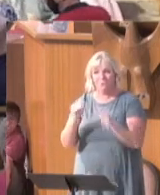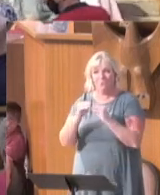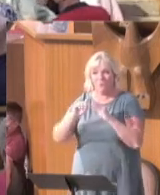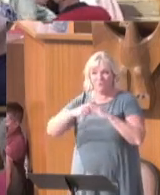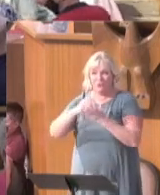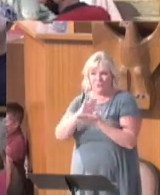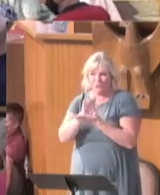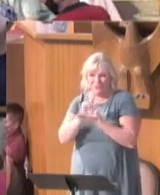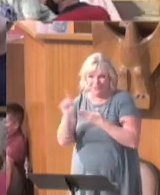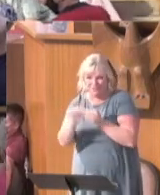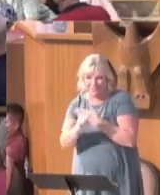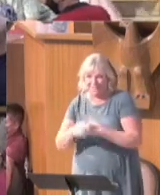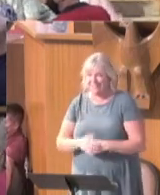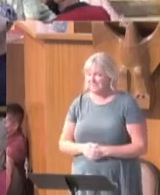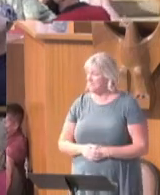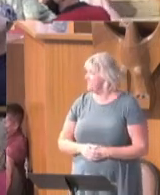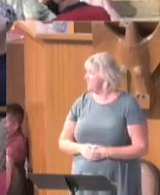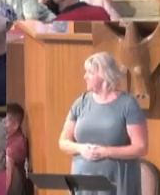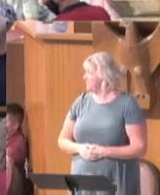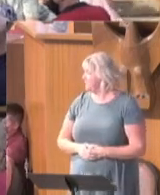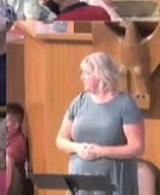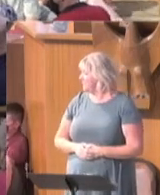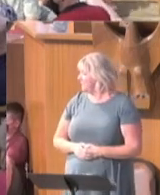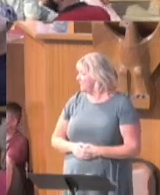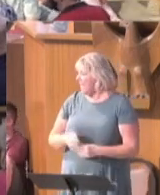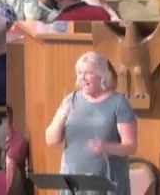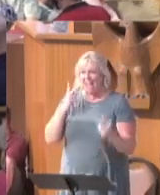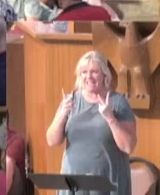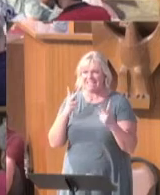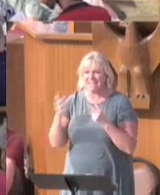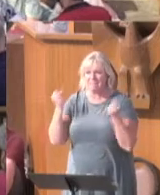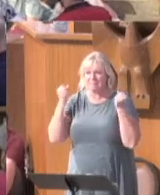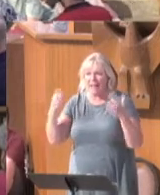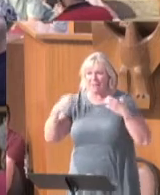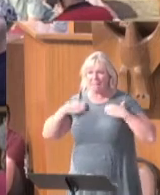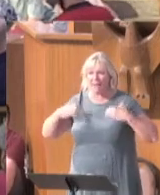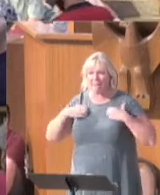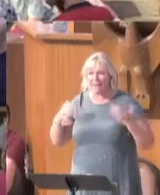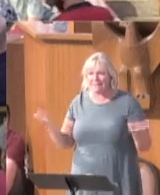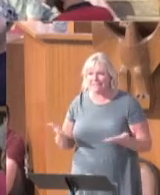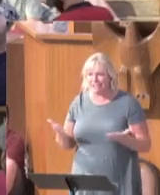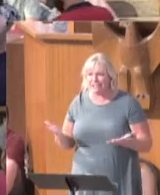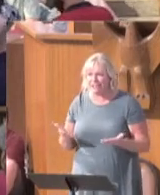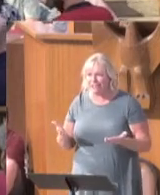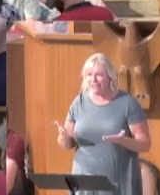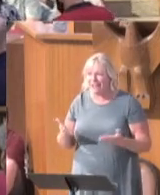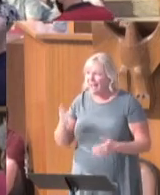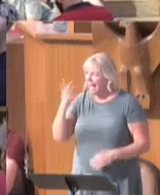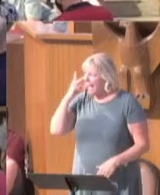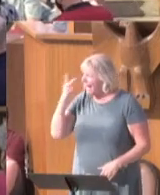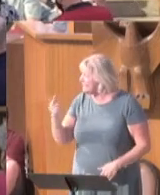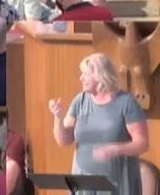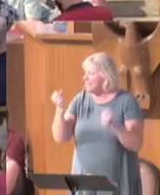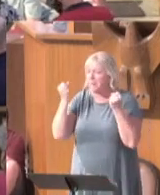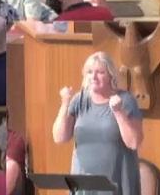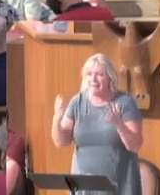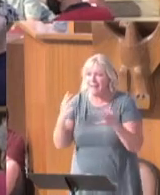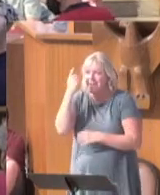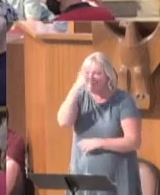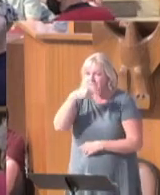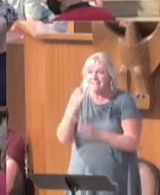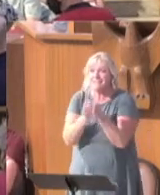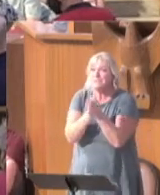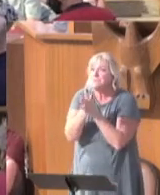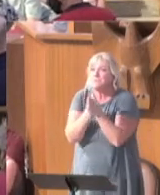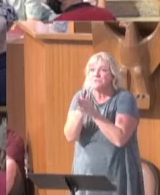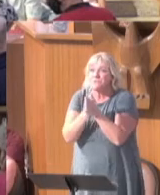week. Well, I see so many backpacks here, and I see so many eager faces, and